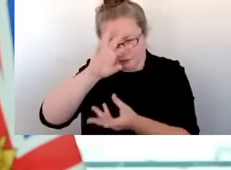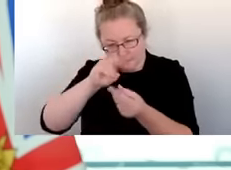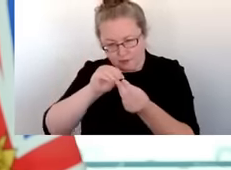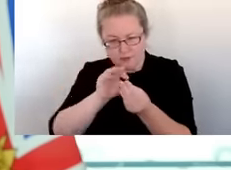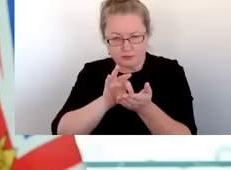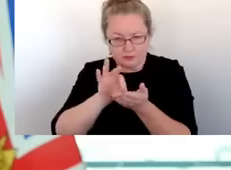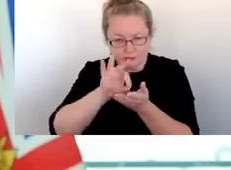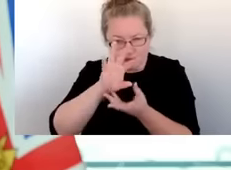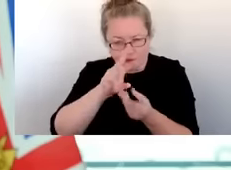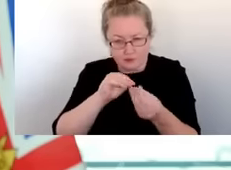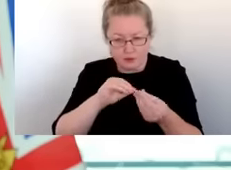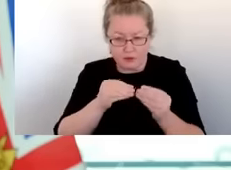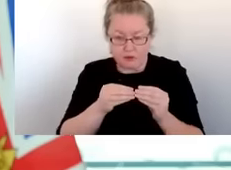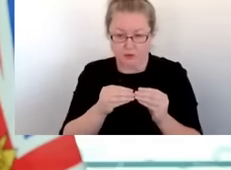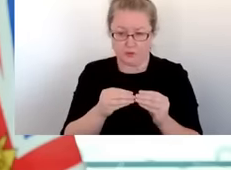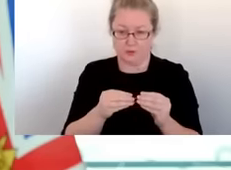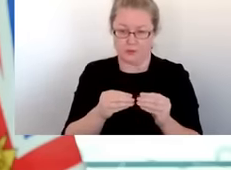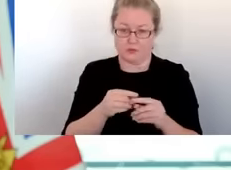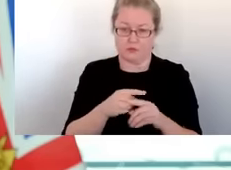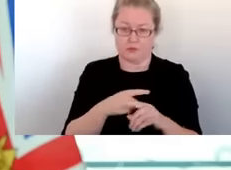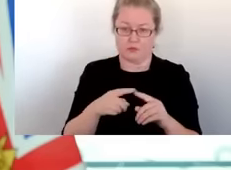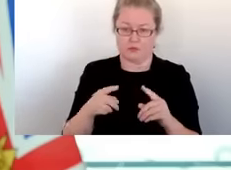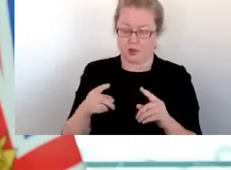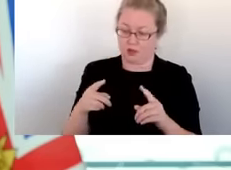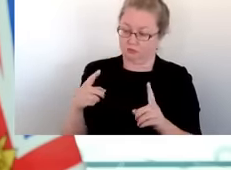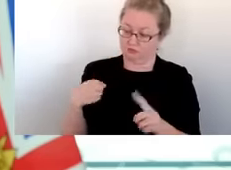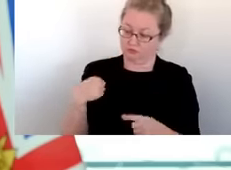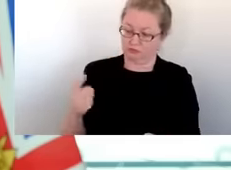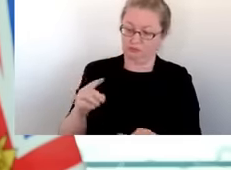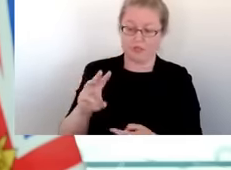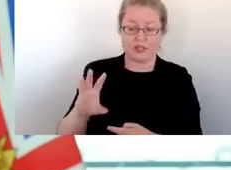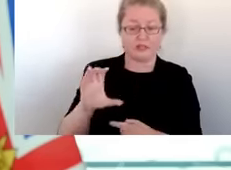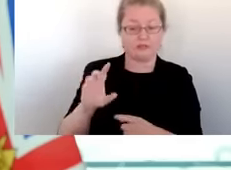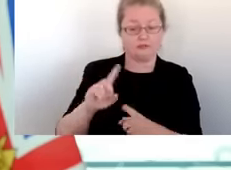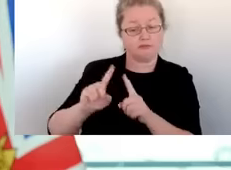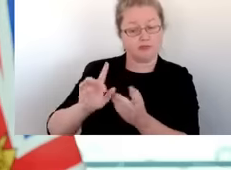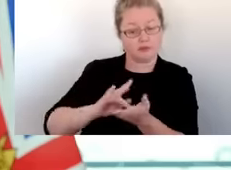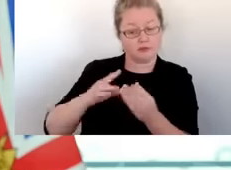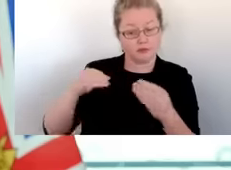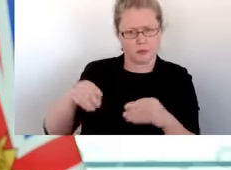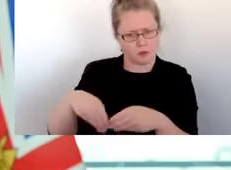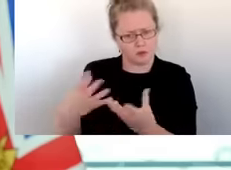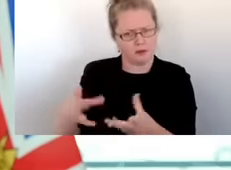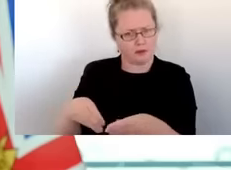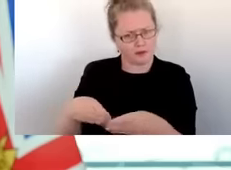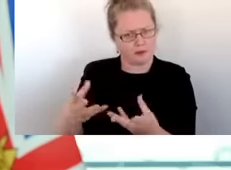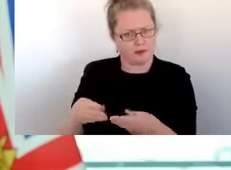numbers, not such a high volume as the 600 or so pharmacies who have continued to provide vaccine.